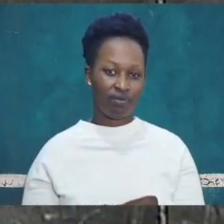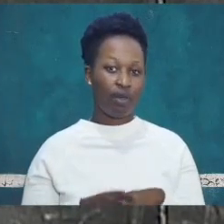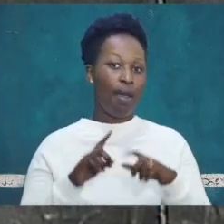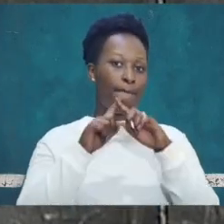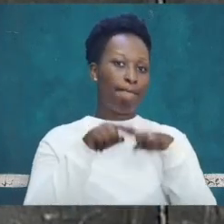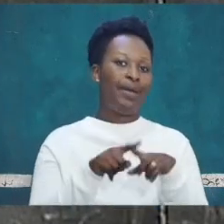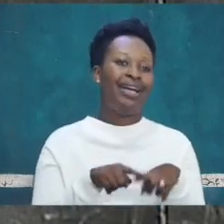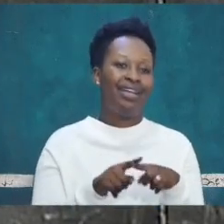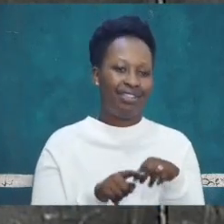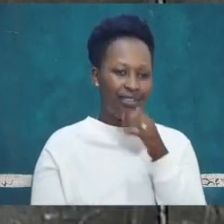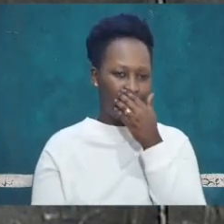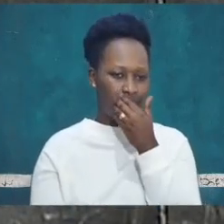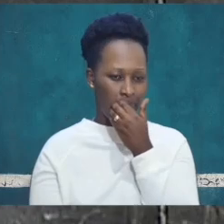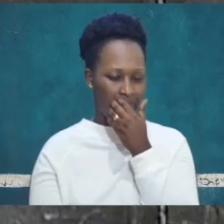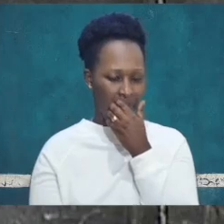by